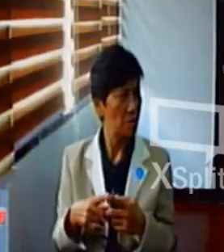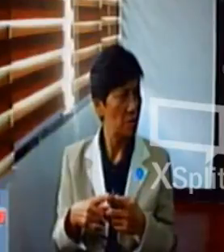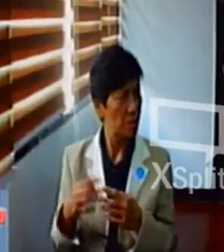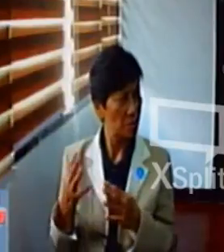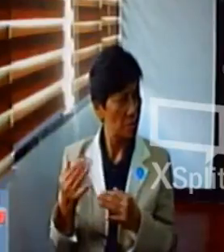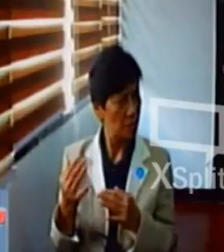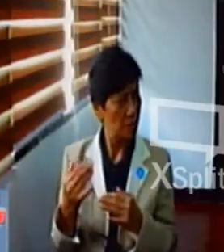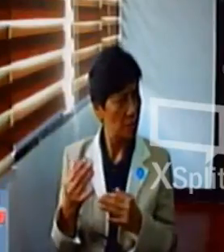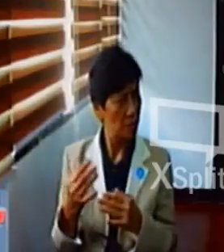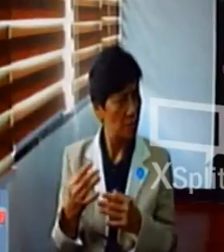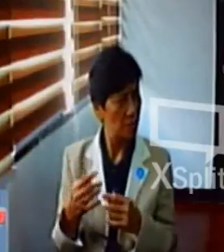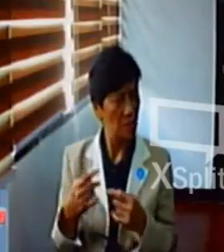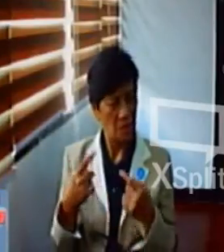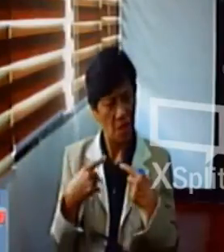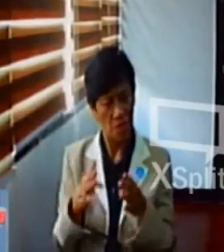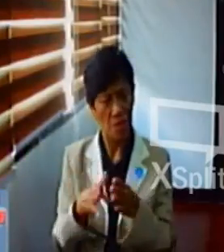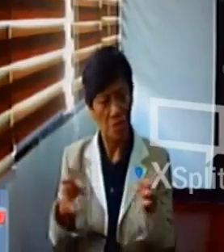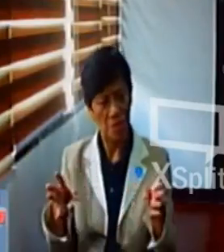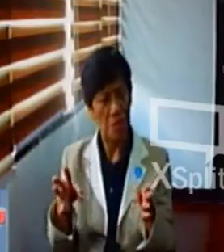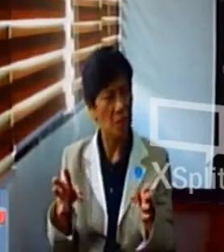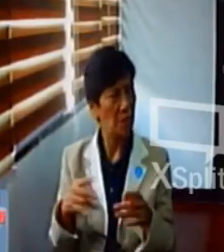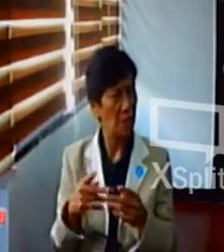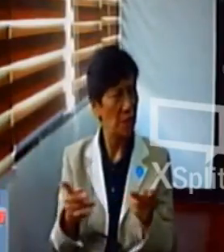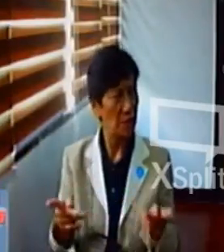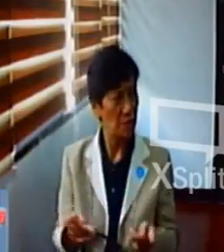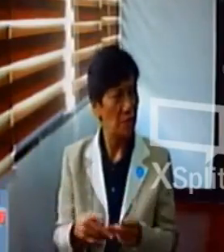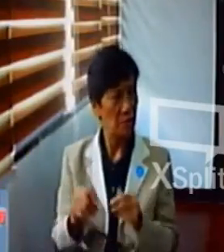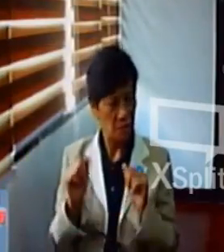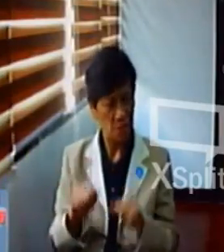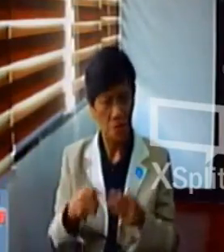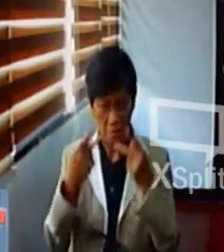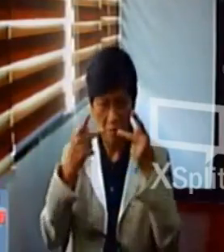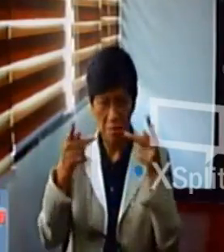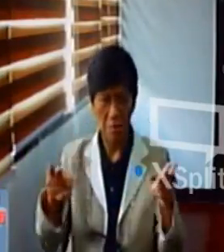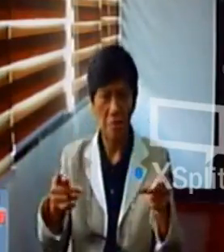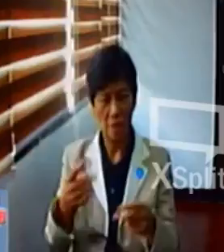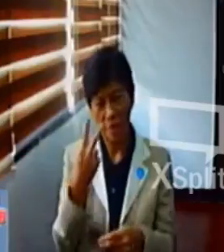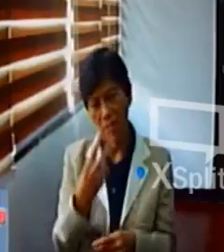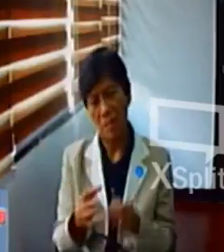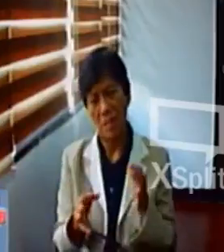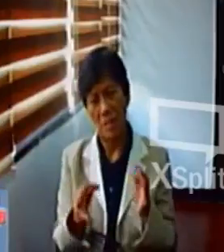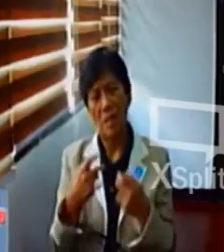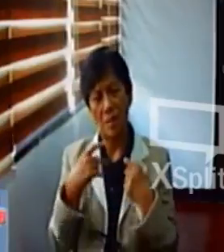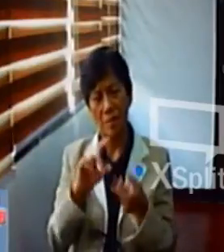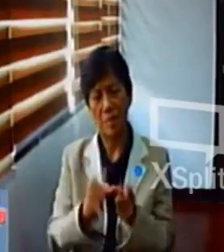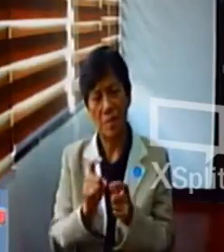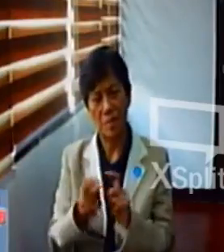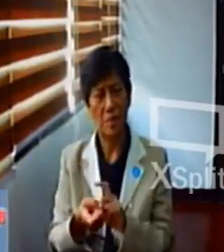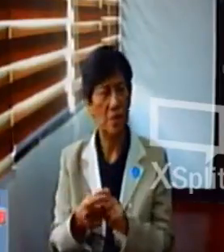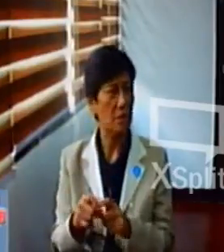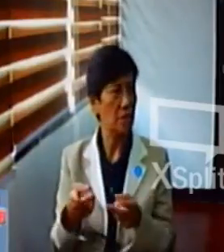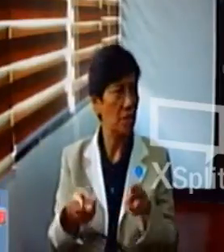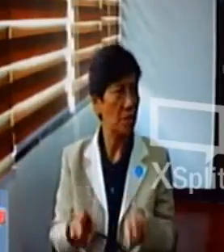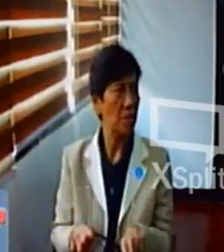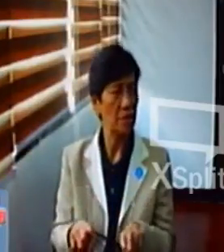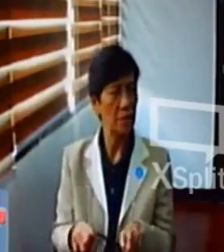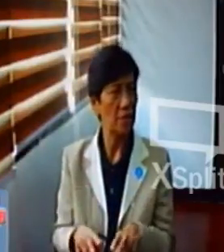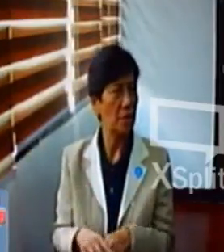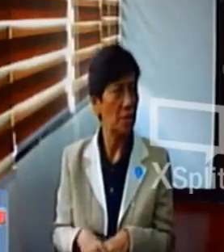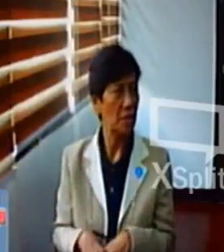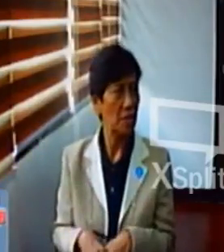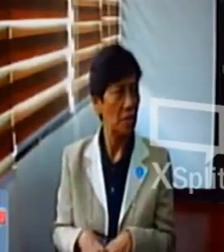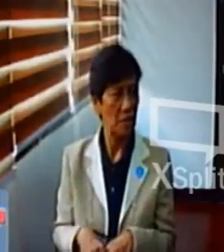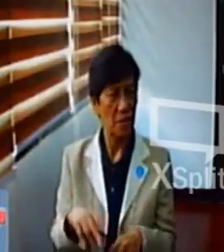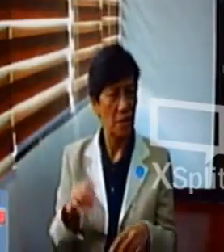not, but we're going to publish that soon. We're seeing some changes in the patterns of skipjack. And that one, sir, is based